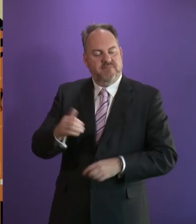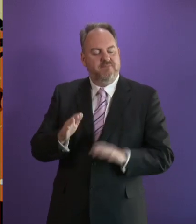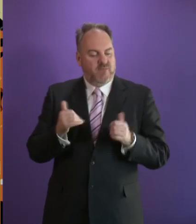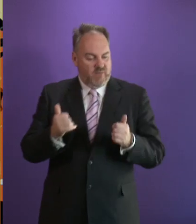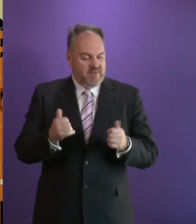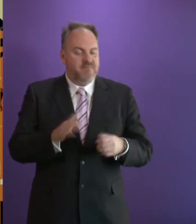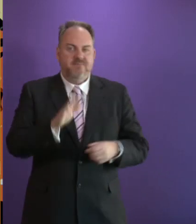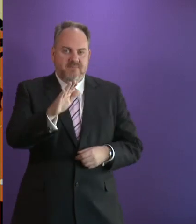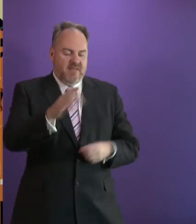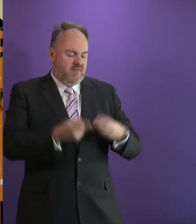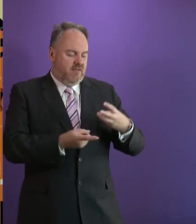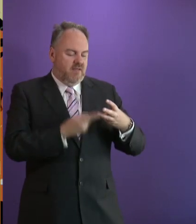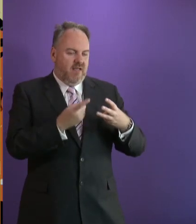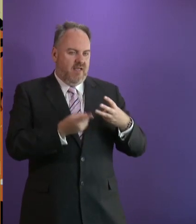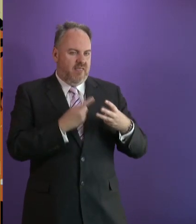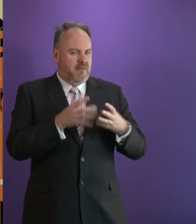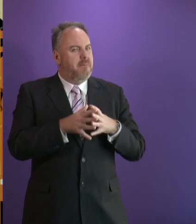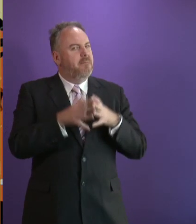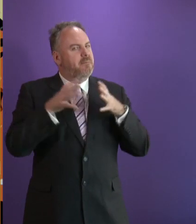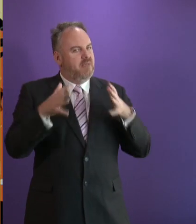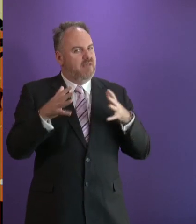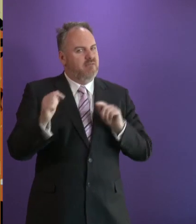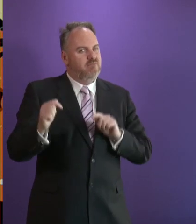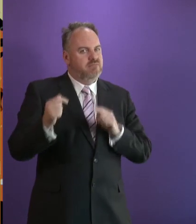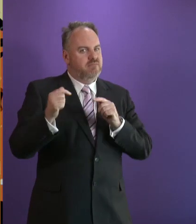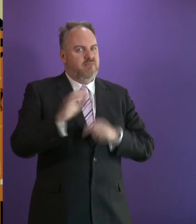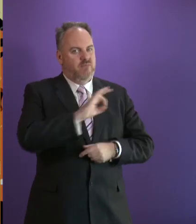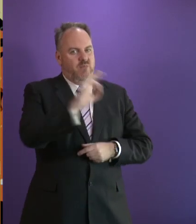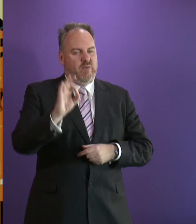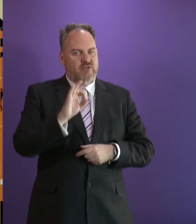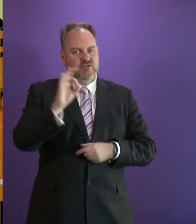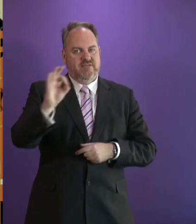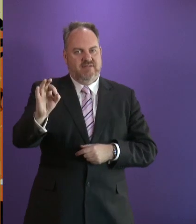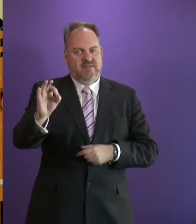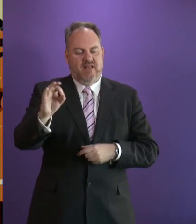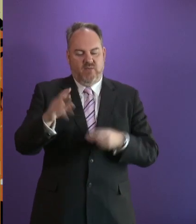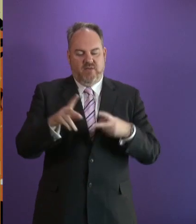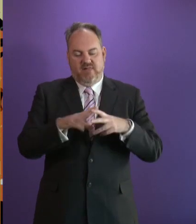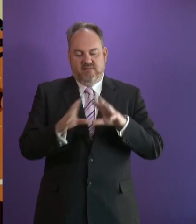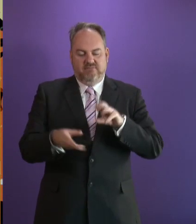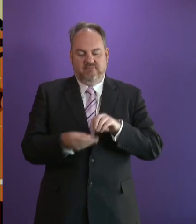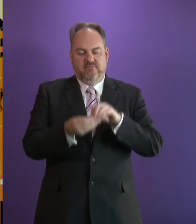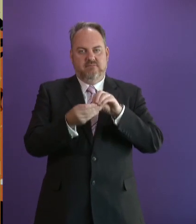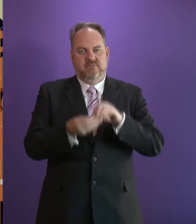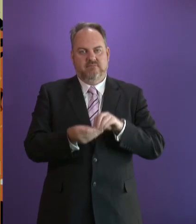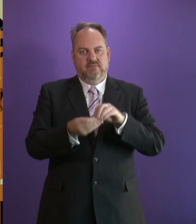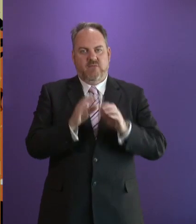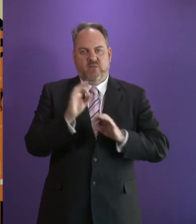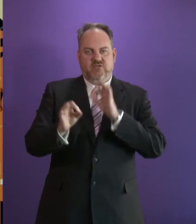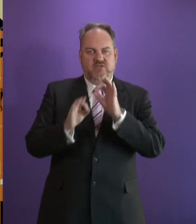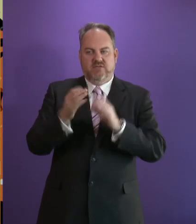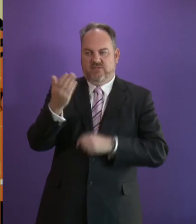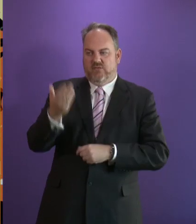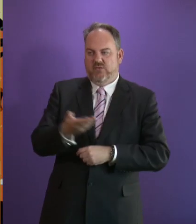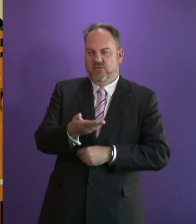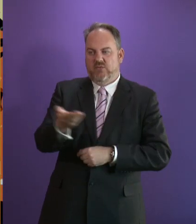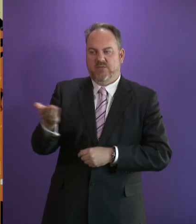Here's a big one. I'm going to loop them together again. We